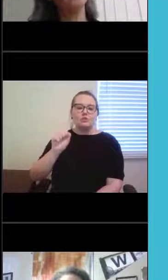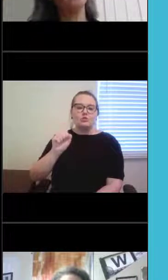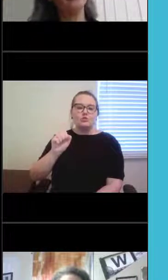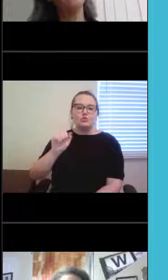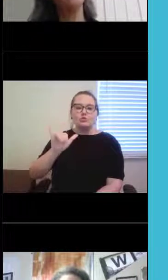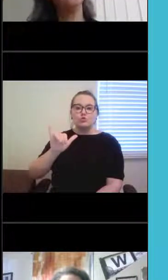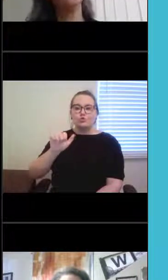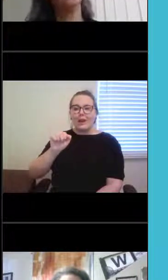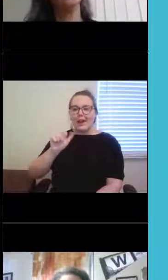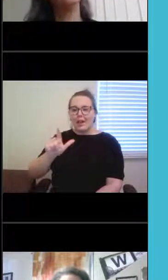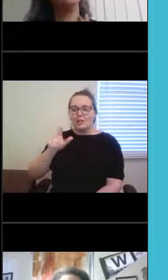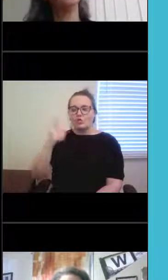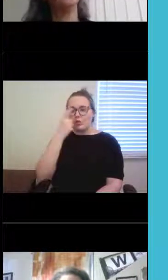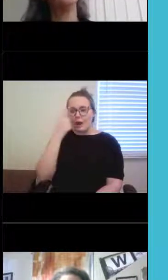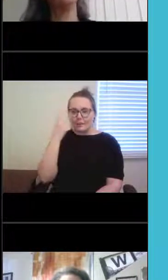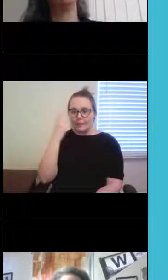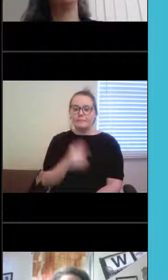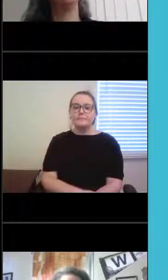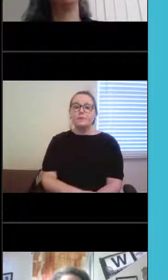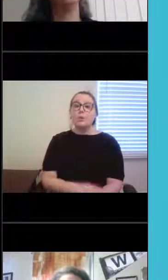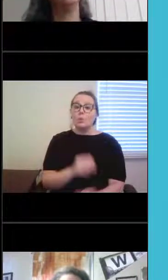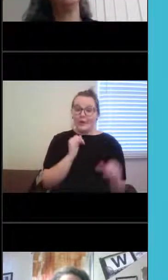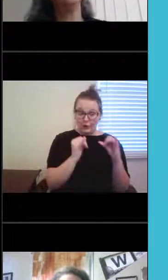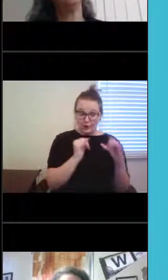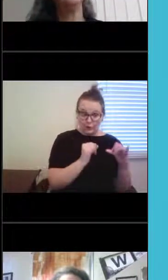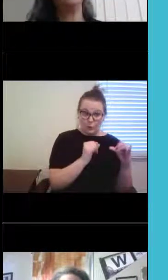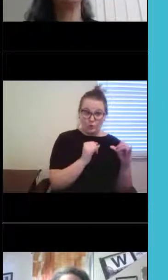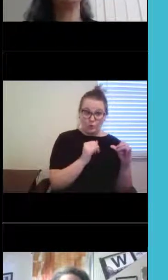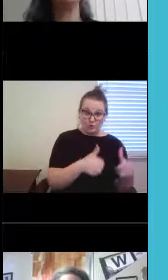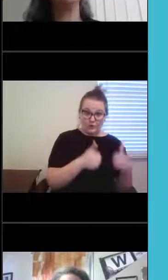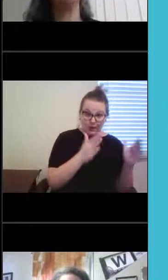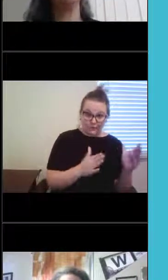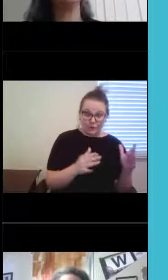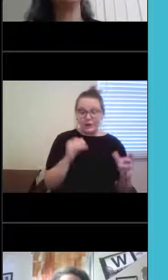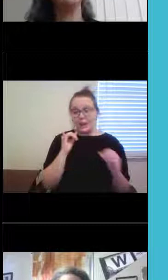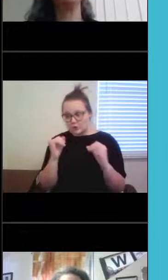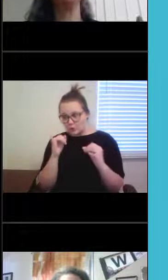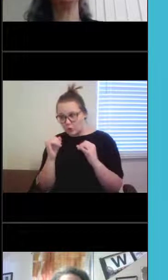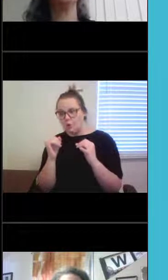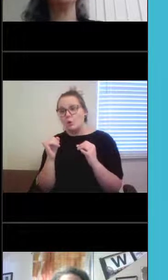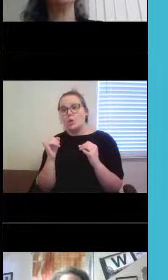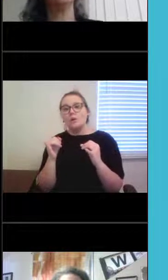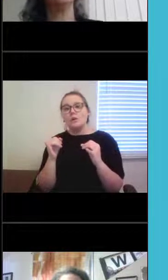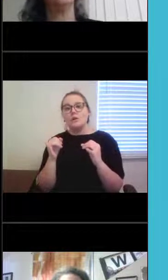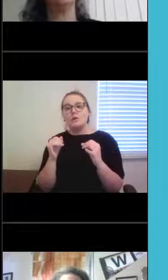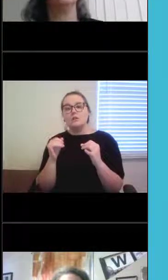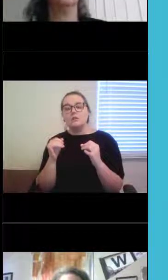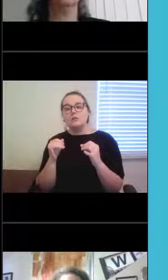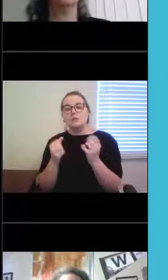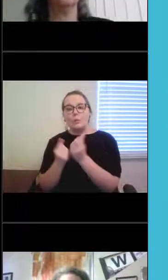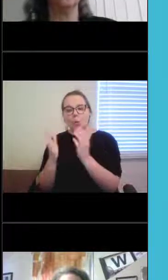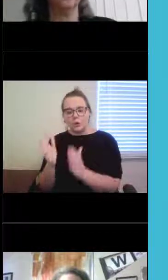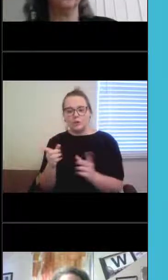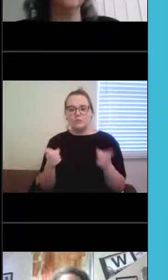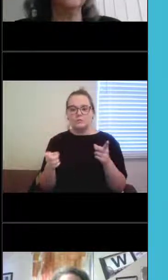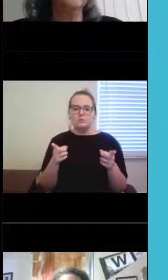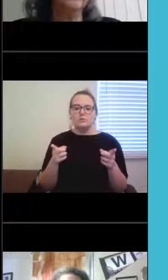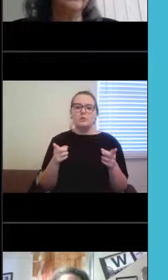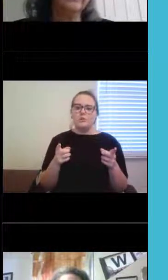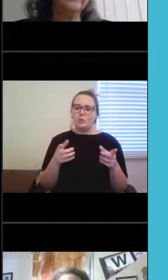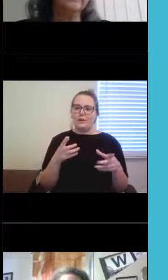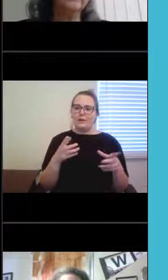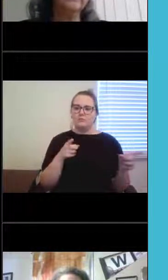case, and remember, we interviewed these survivors and then we interviewed the supporter about the experience of disclosing and or hearing about the assault